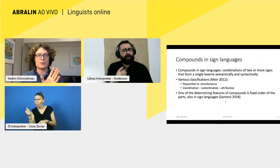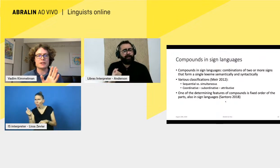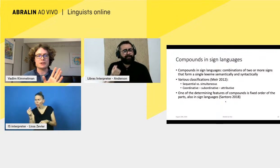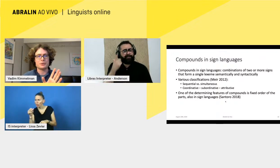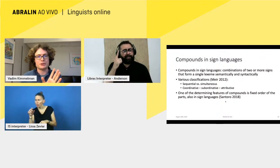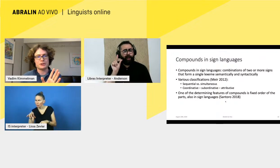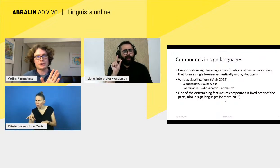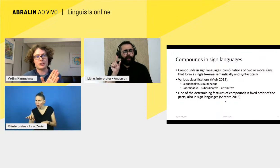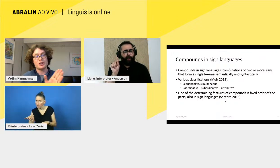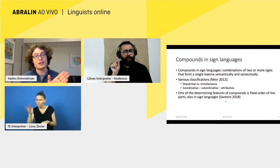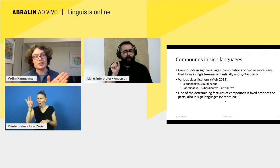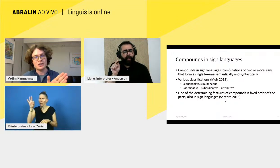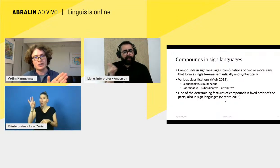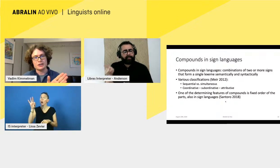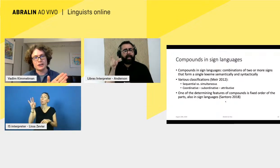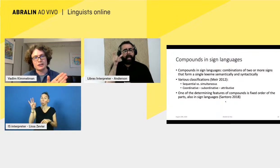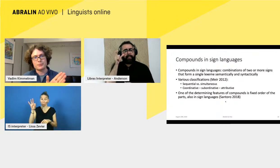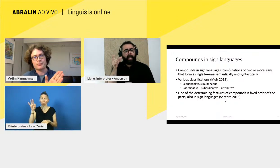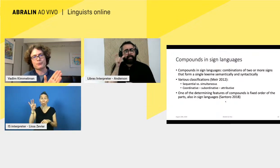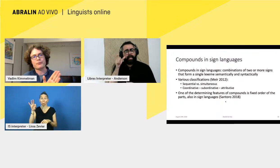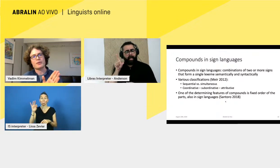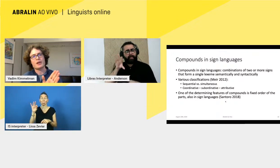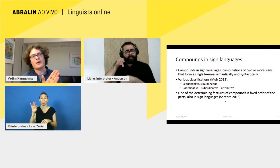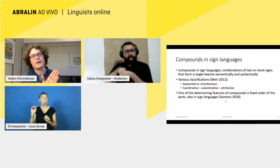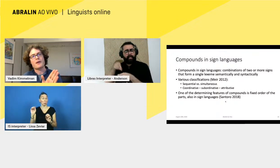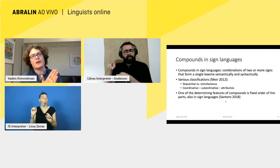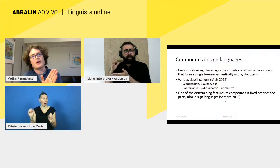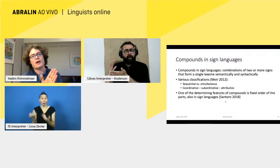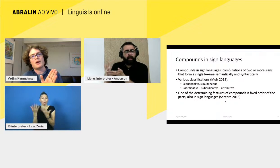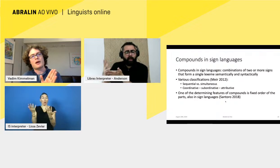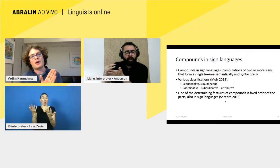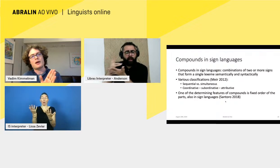found something quite interesting in the data set.